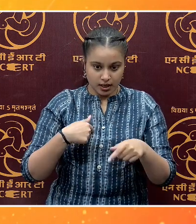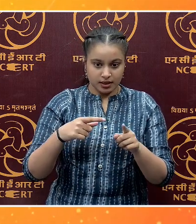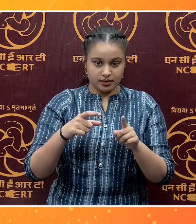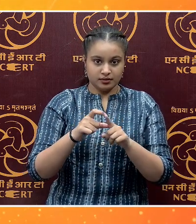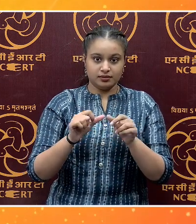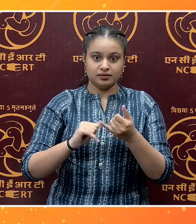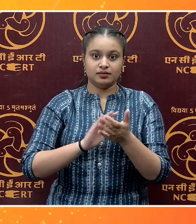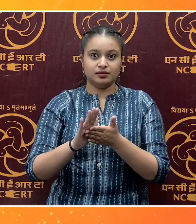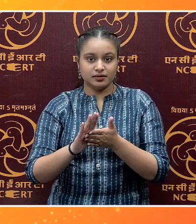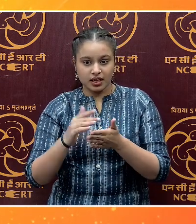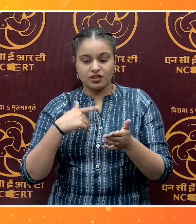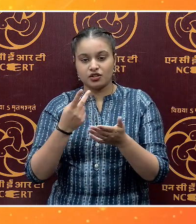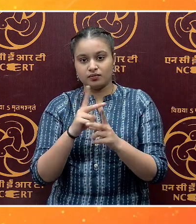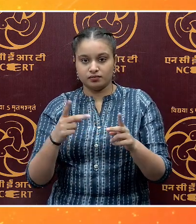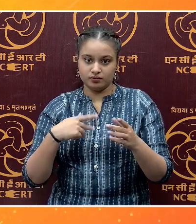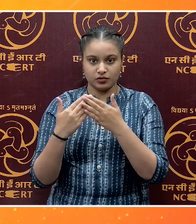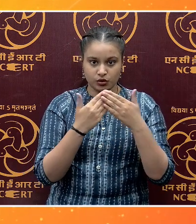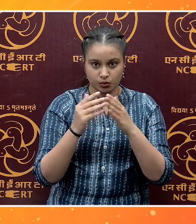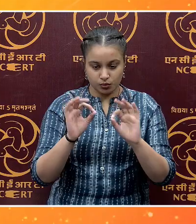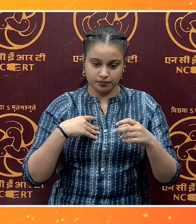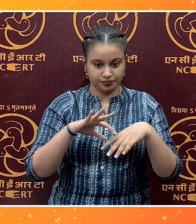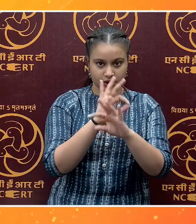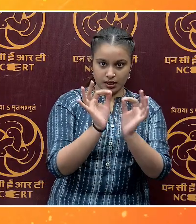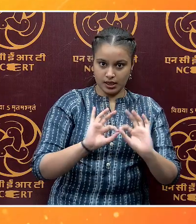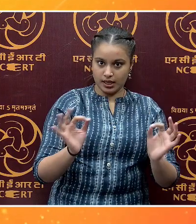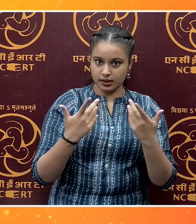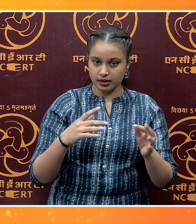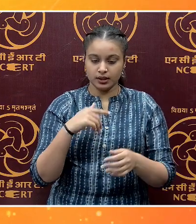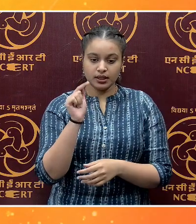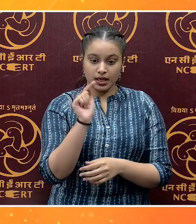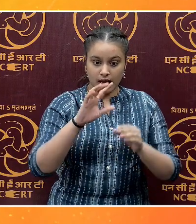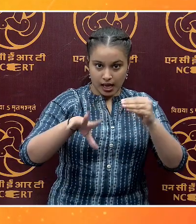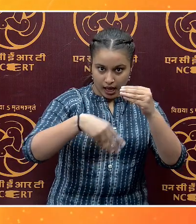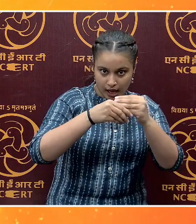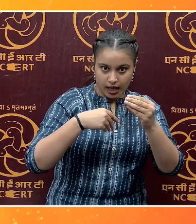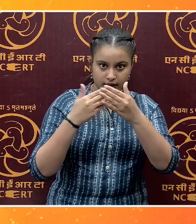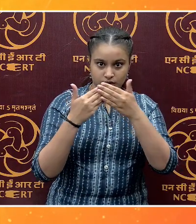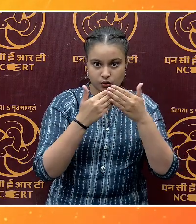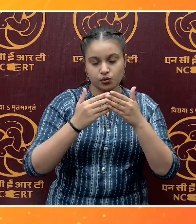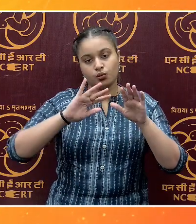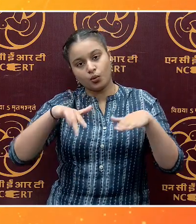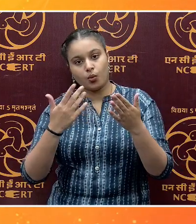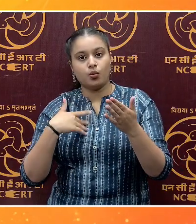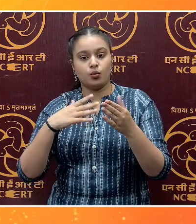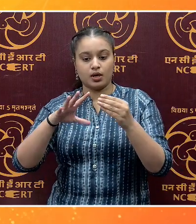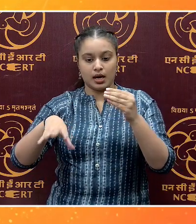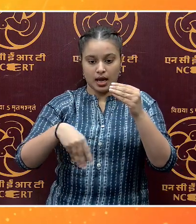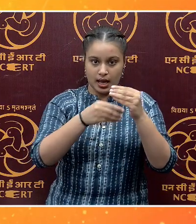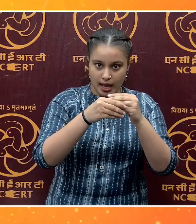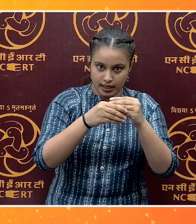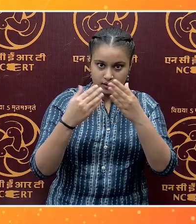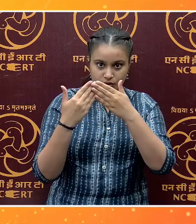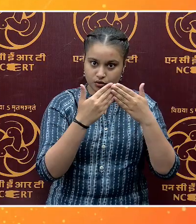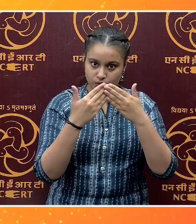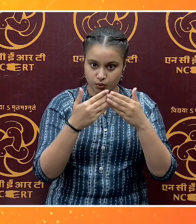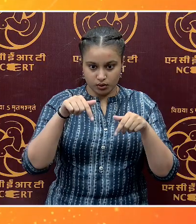with any school. So I am saying that you are almost ready, and click on add school to associate with any school. So I'll click on add school. This is